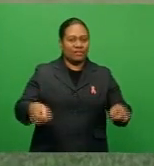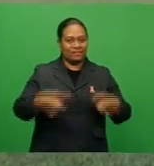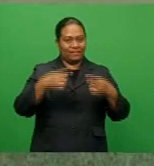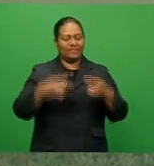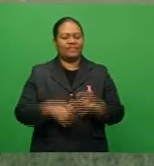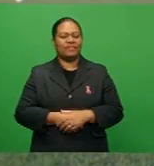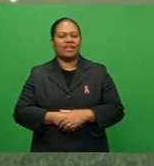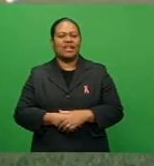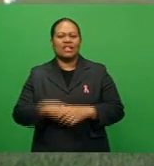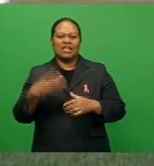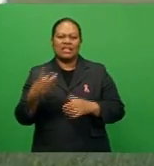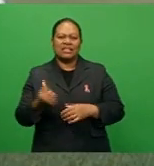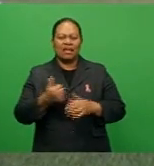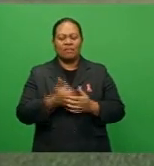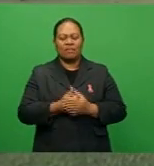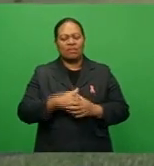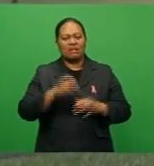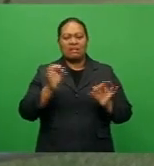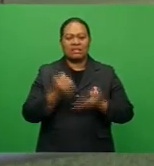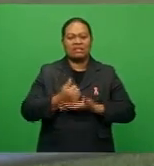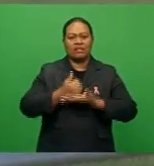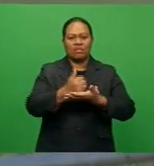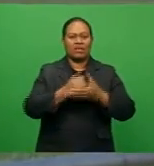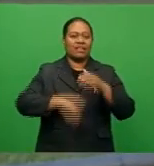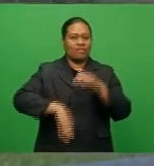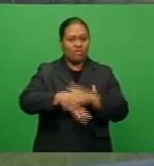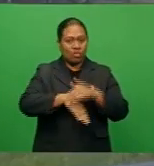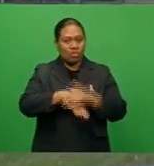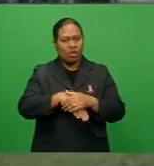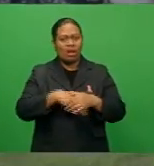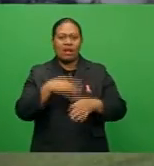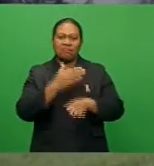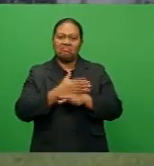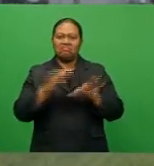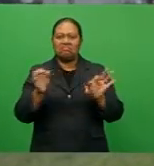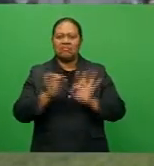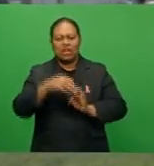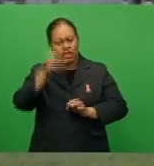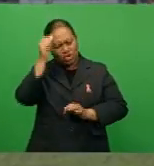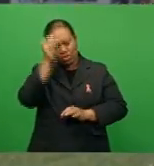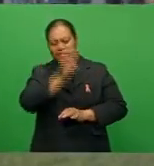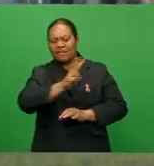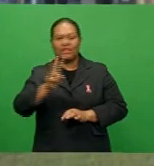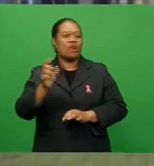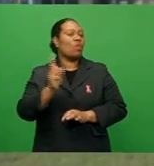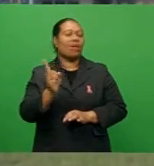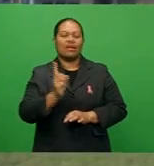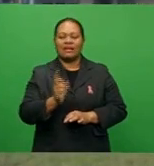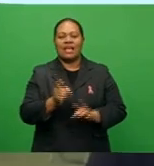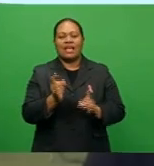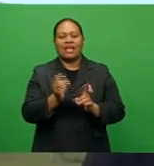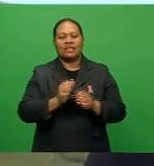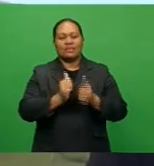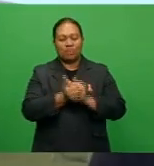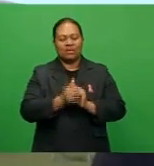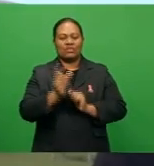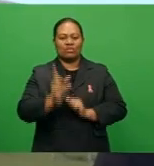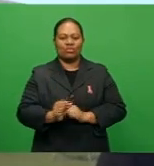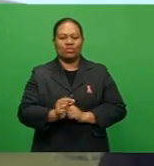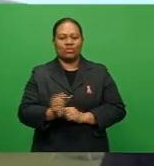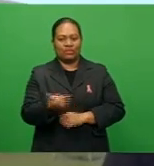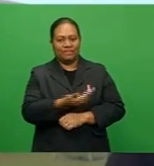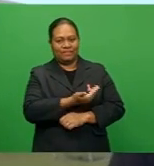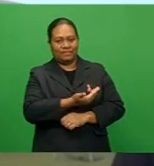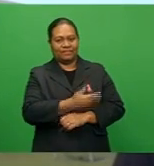who had little to no support in his football career, knows the value of what the sport has done for him.